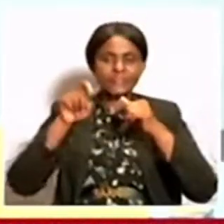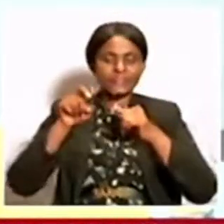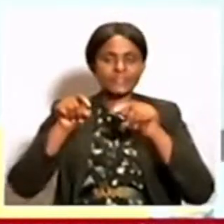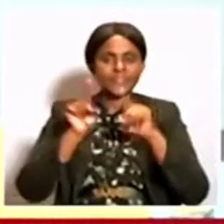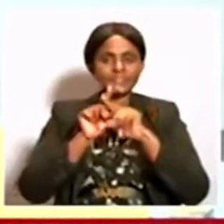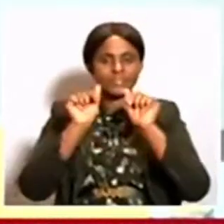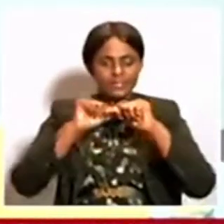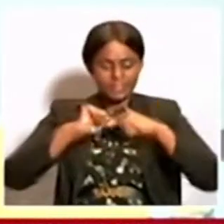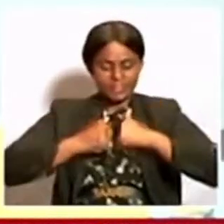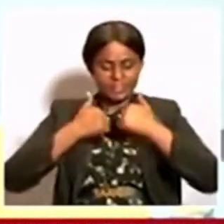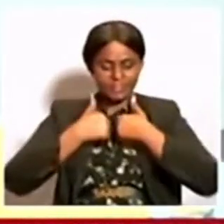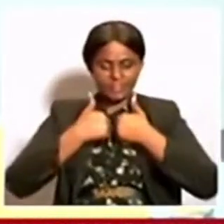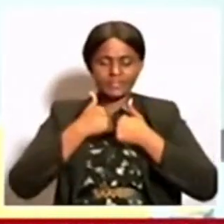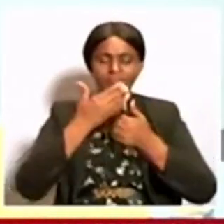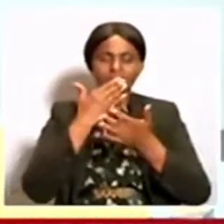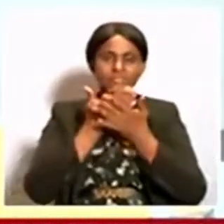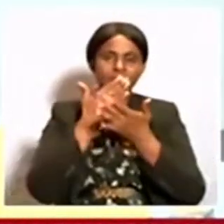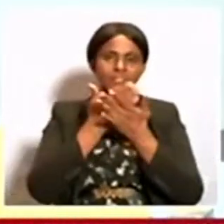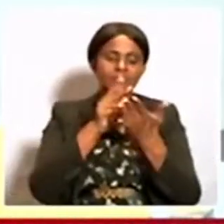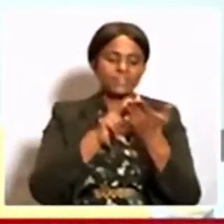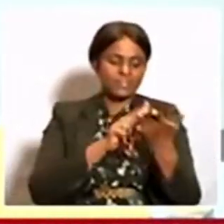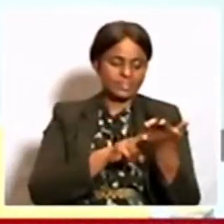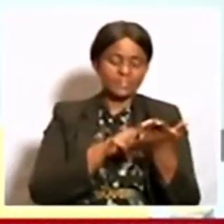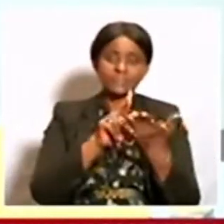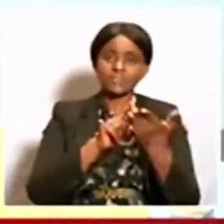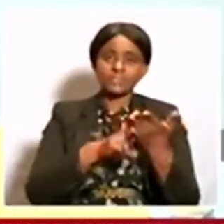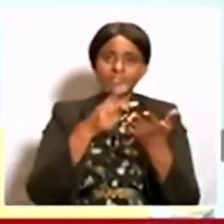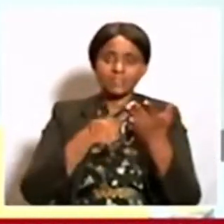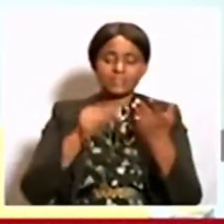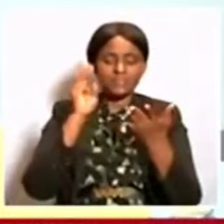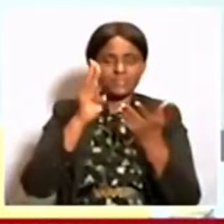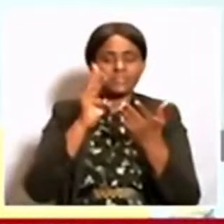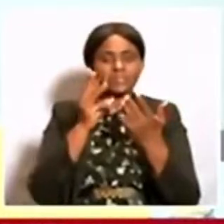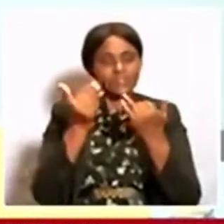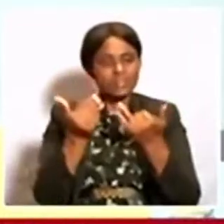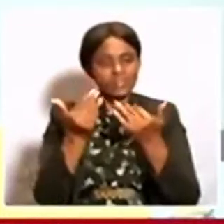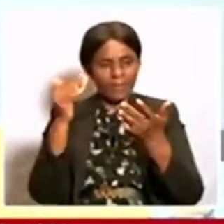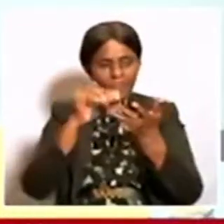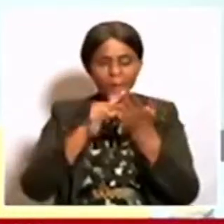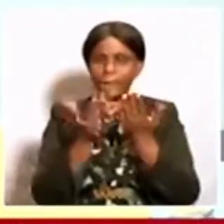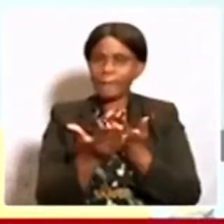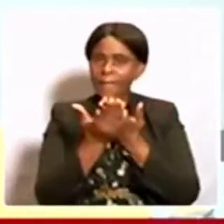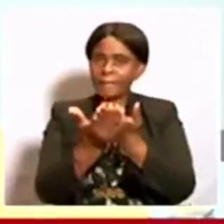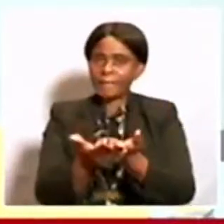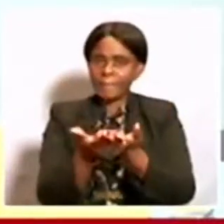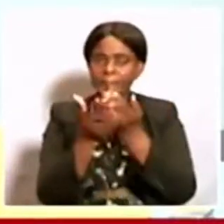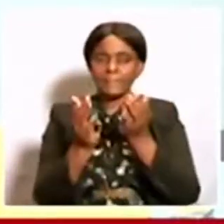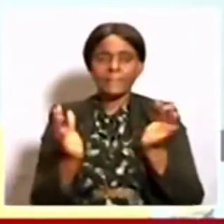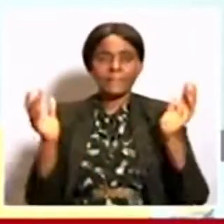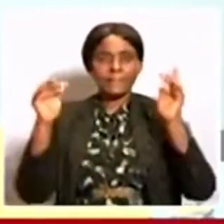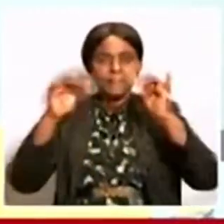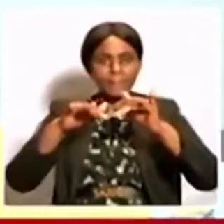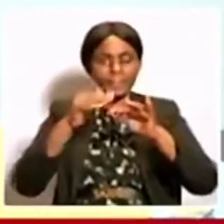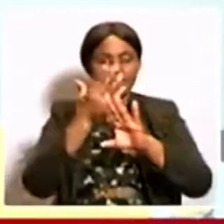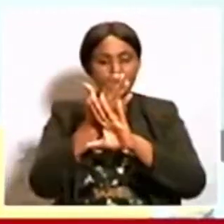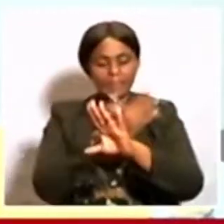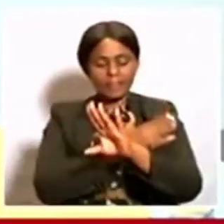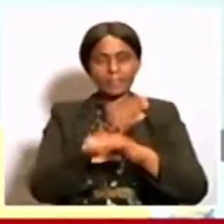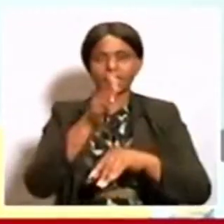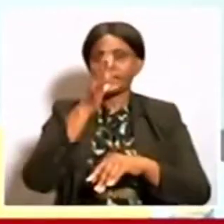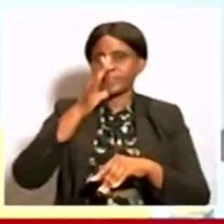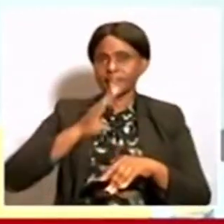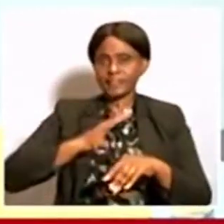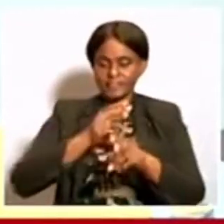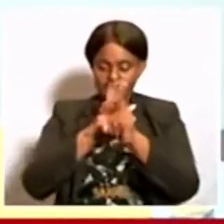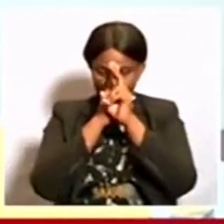to be able to generate a very good report, the report that we will then be able to submit to the main house before Madam